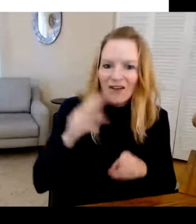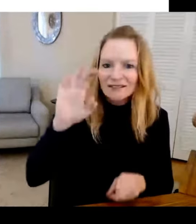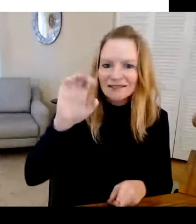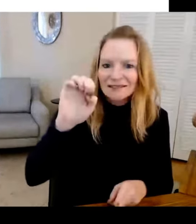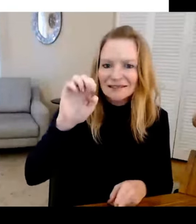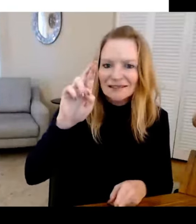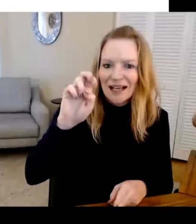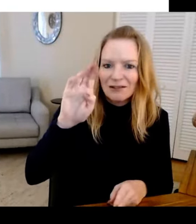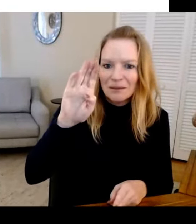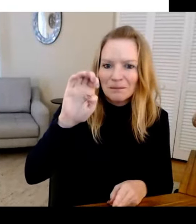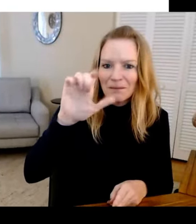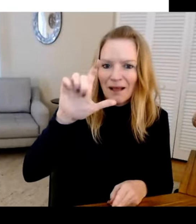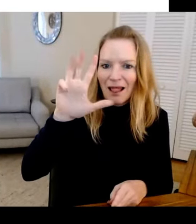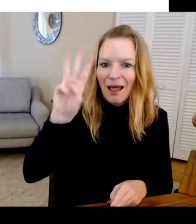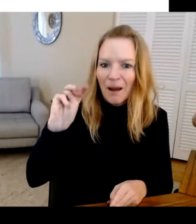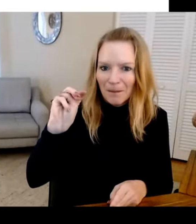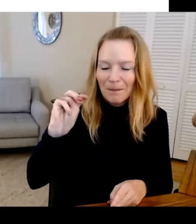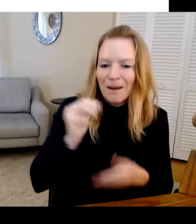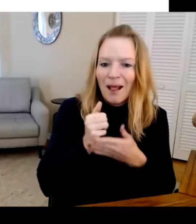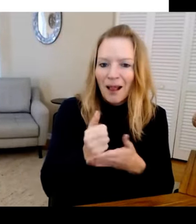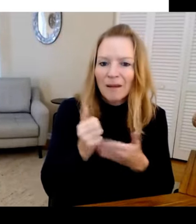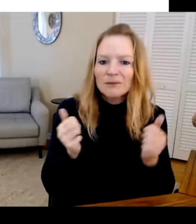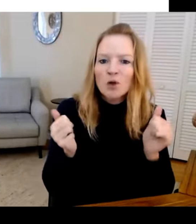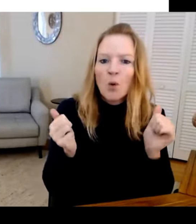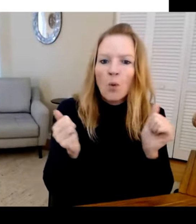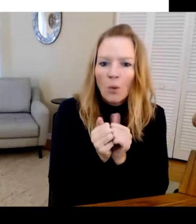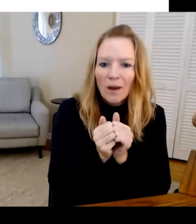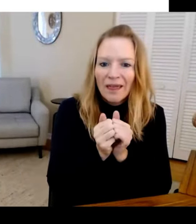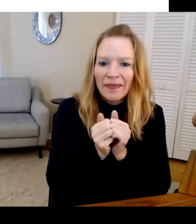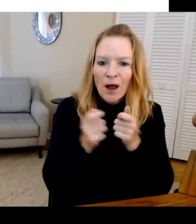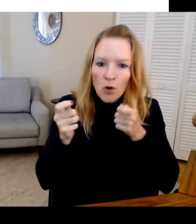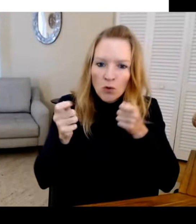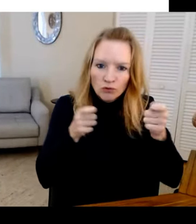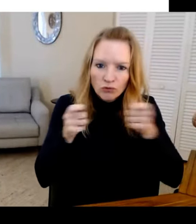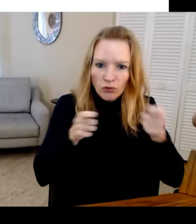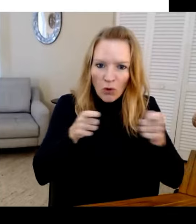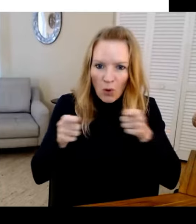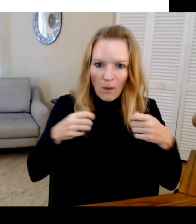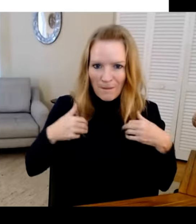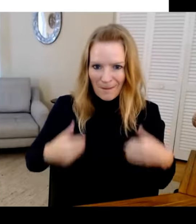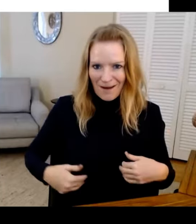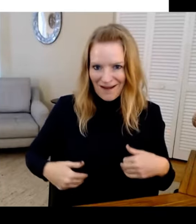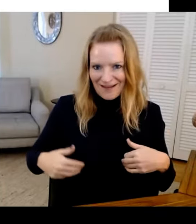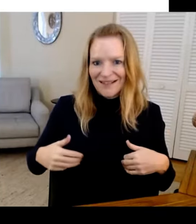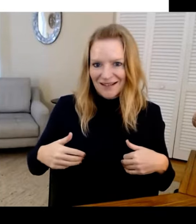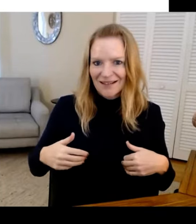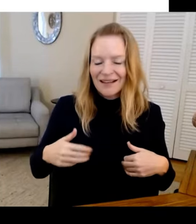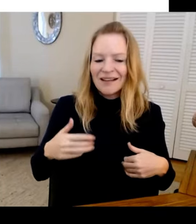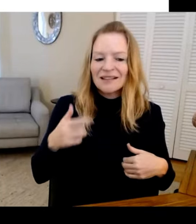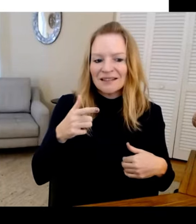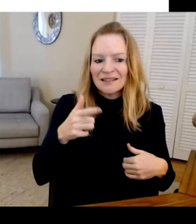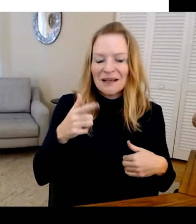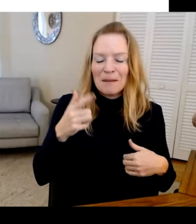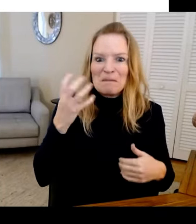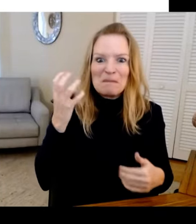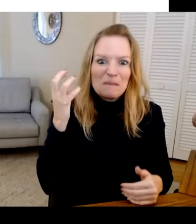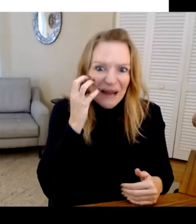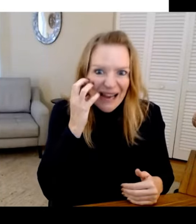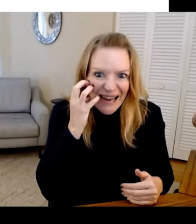brain, that's called the cerebellum, which helps with controlling the